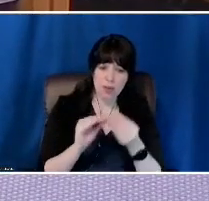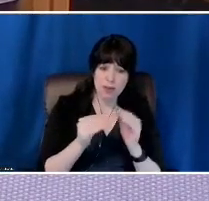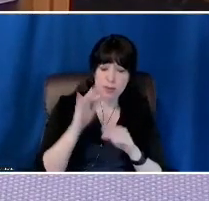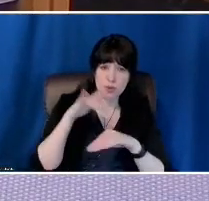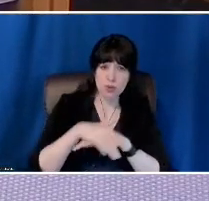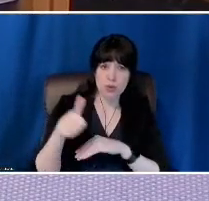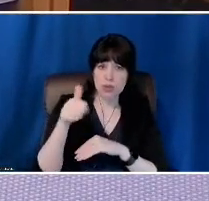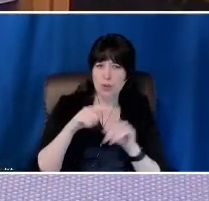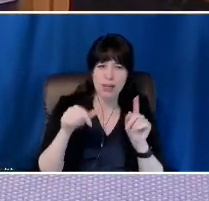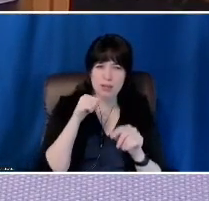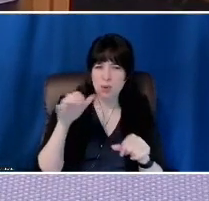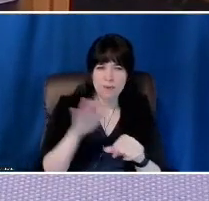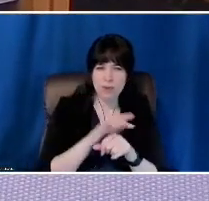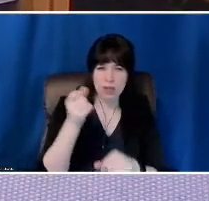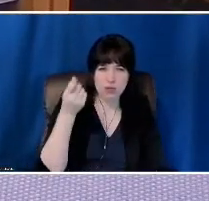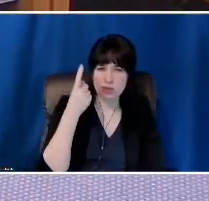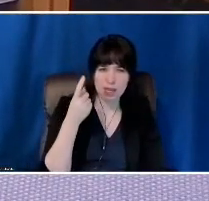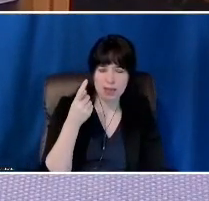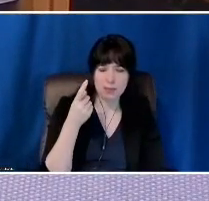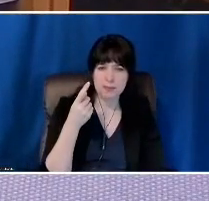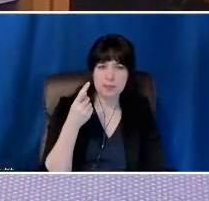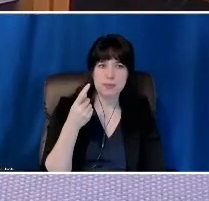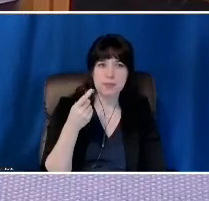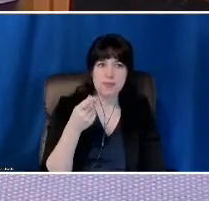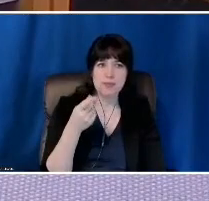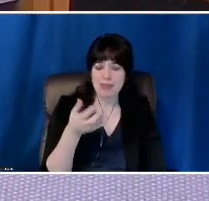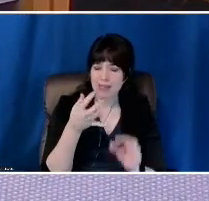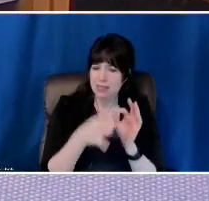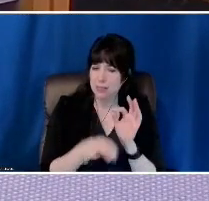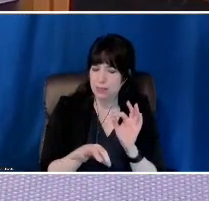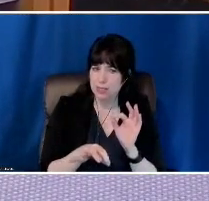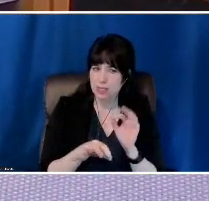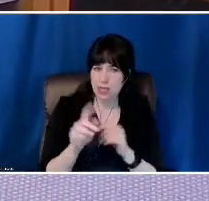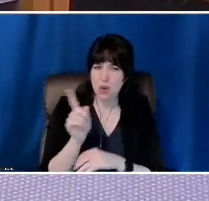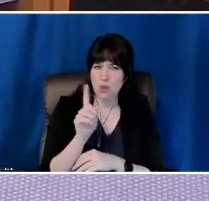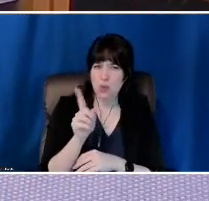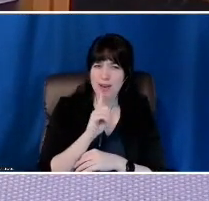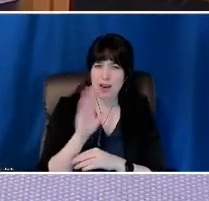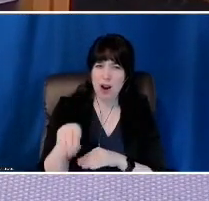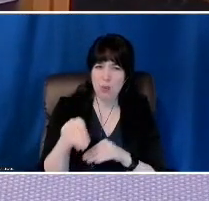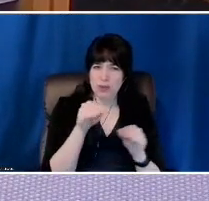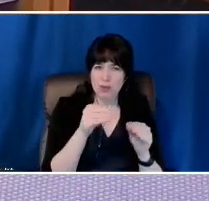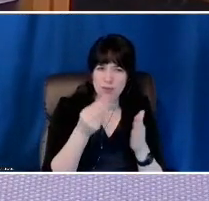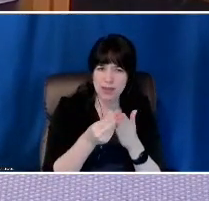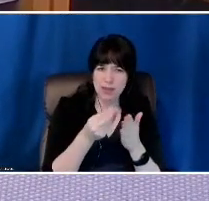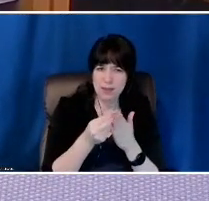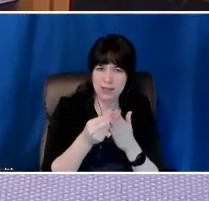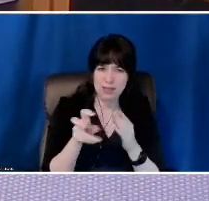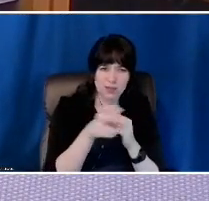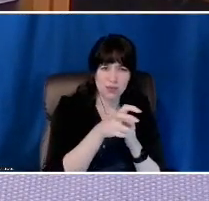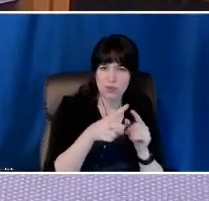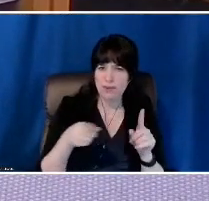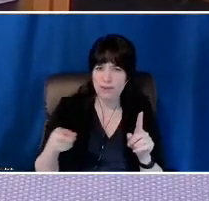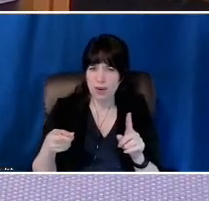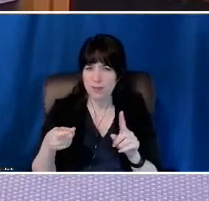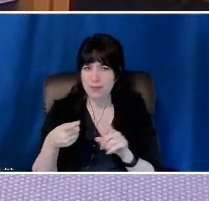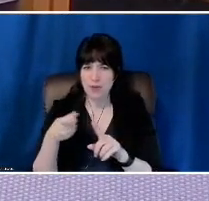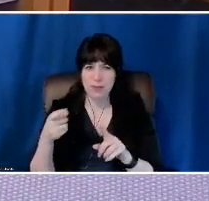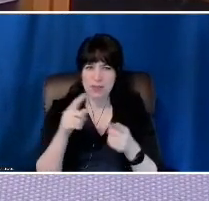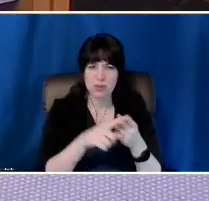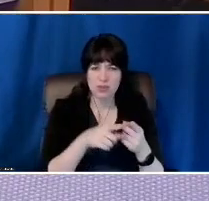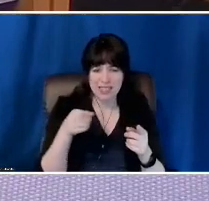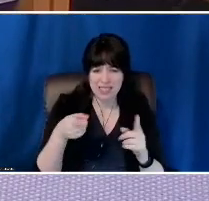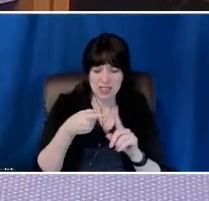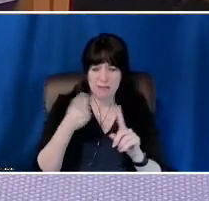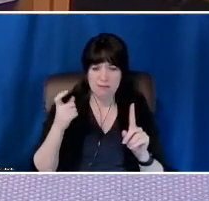don't fully understand them. Like, in simplicity, where are we moving money to and from or from and to? Like, is this coming out of